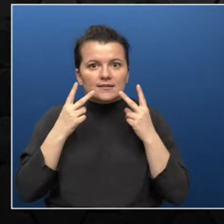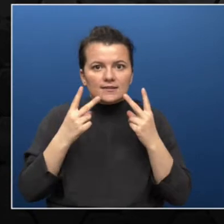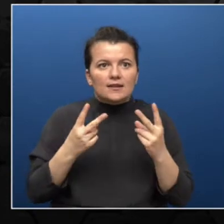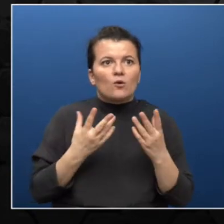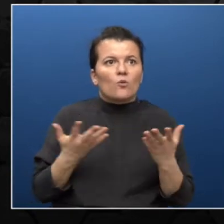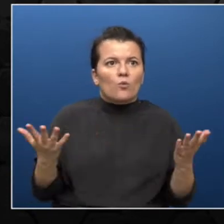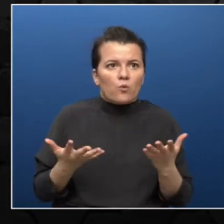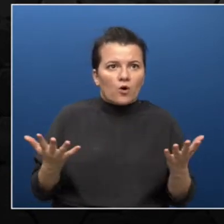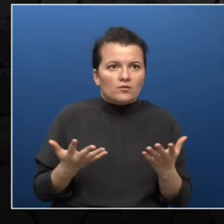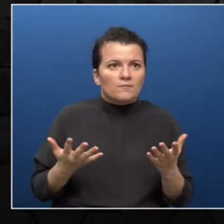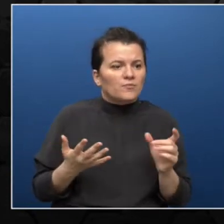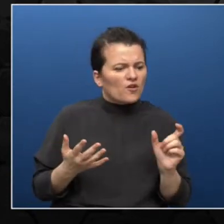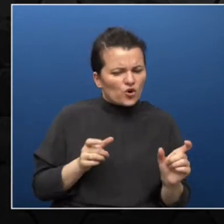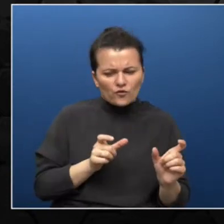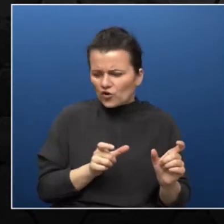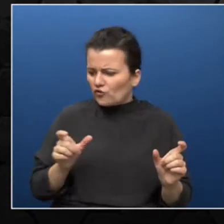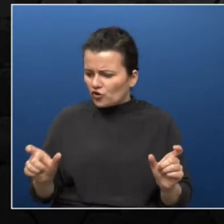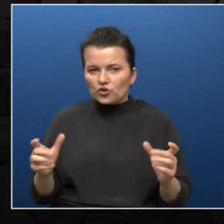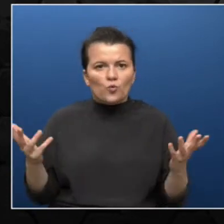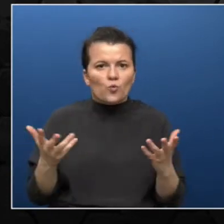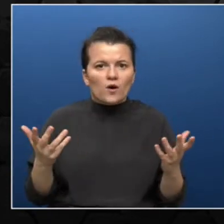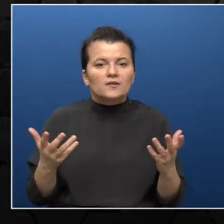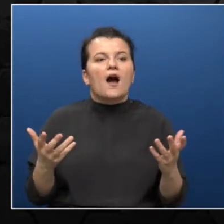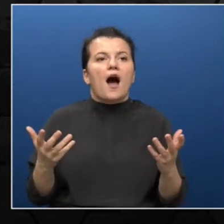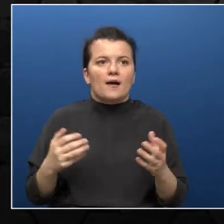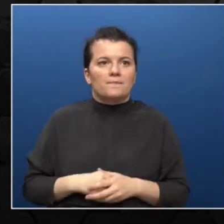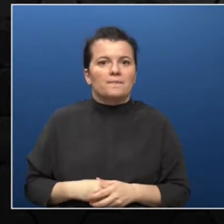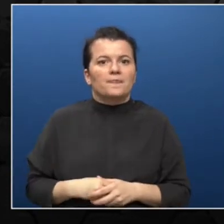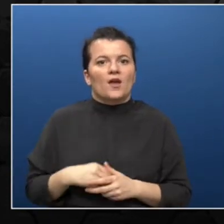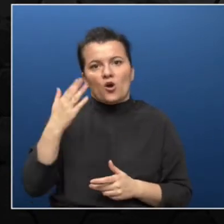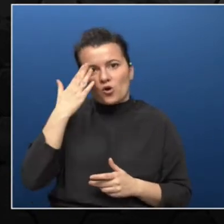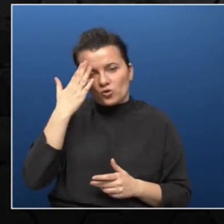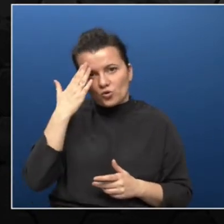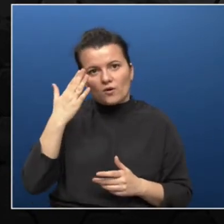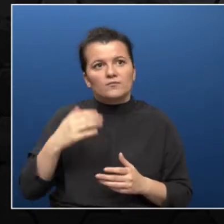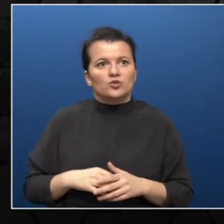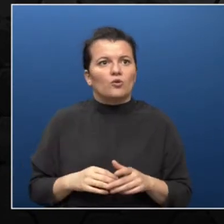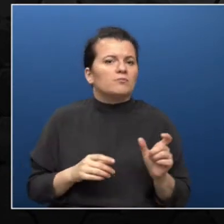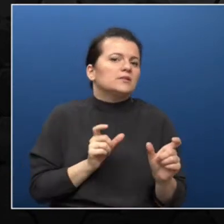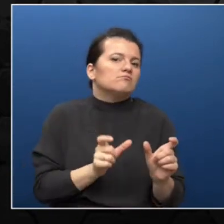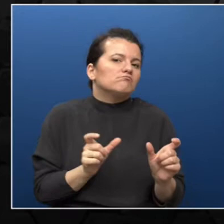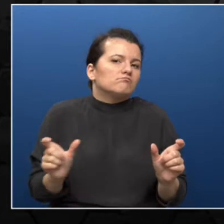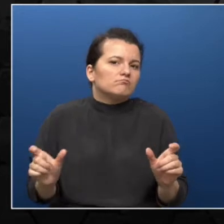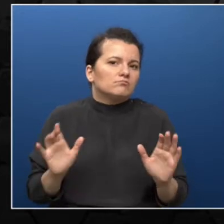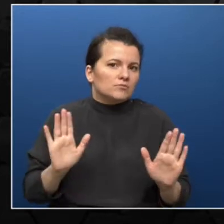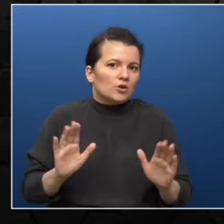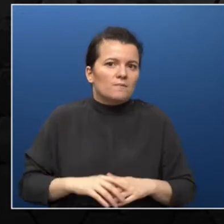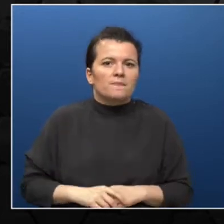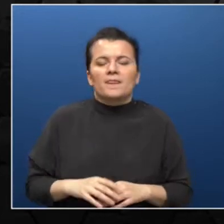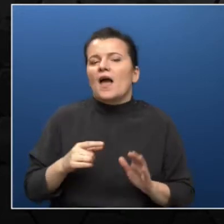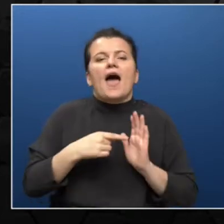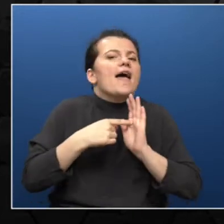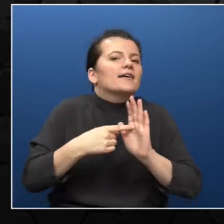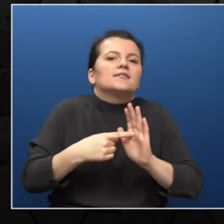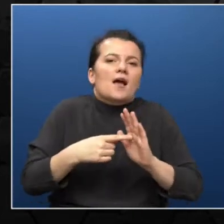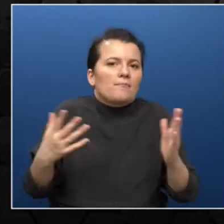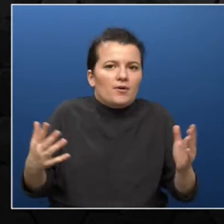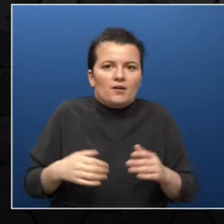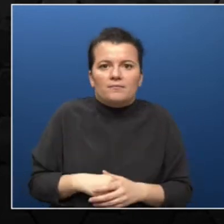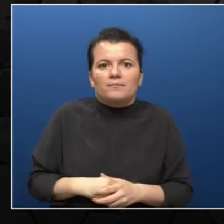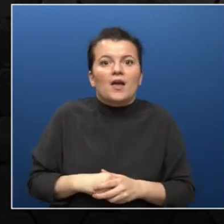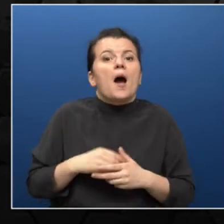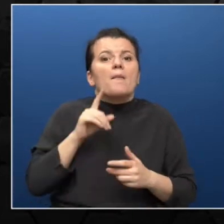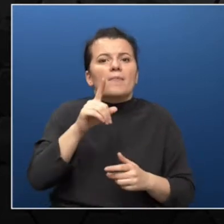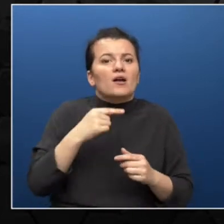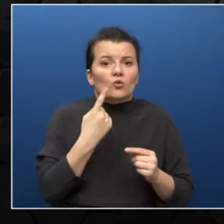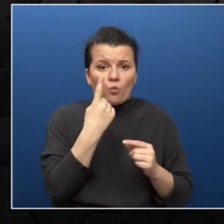did we get in the entire paragraph. Since this is just a line sentence that I gave as an example, you have to check the entire paragraph. You would get